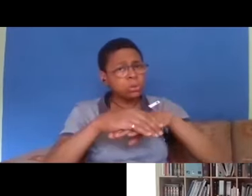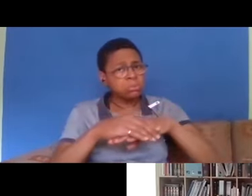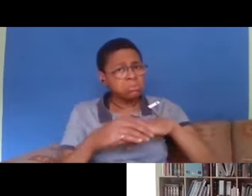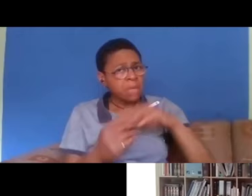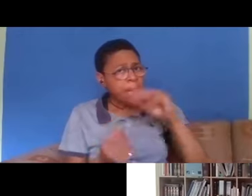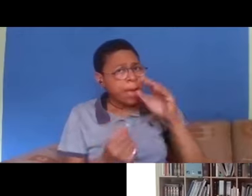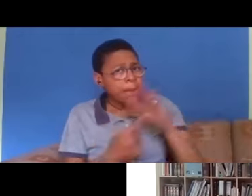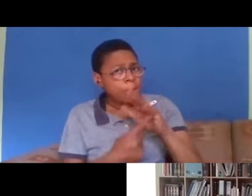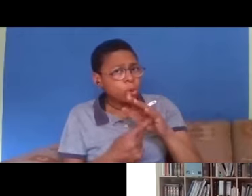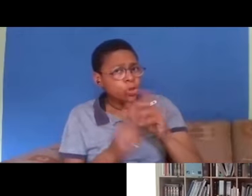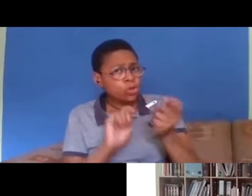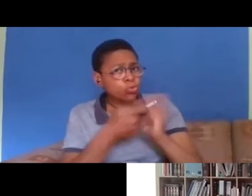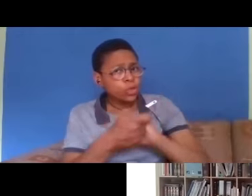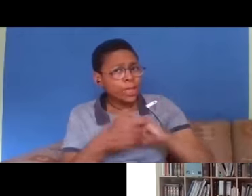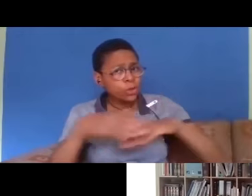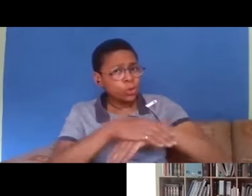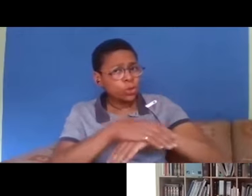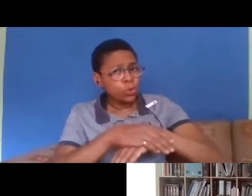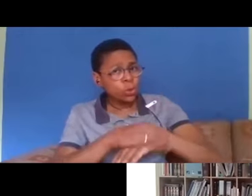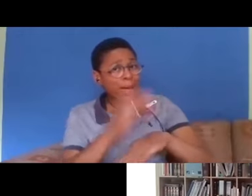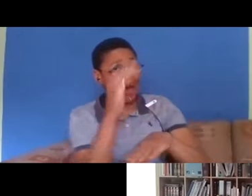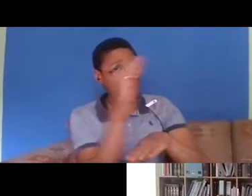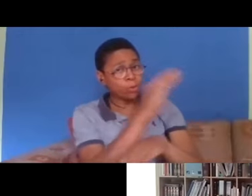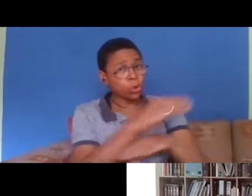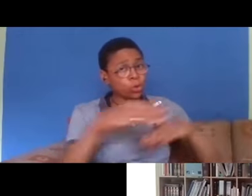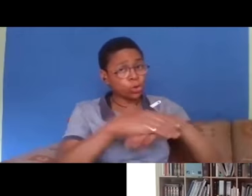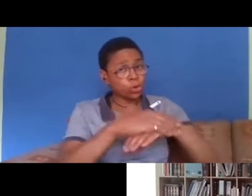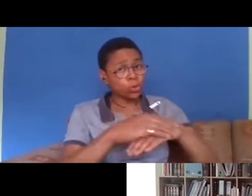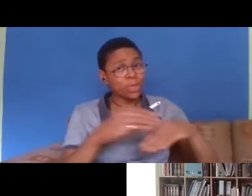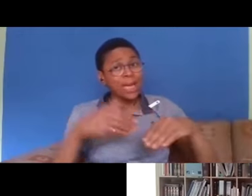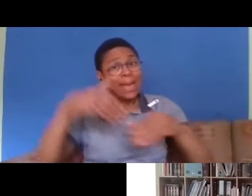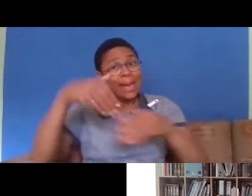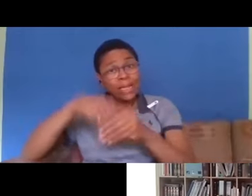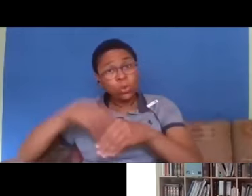outdoor shoes outside? Should they go in a box?